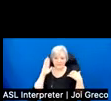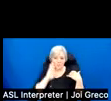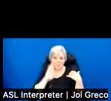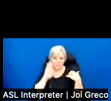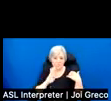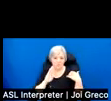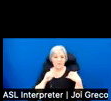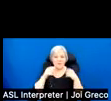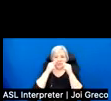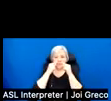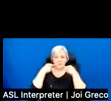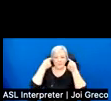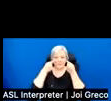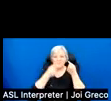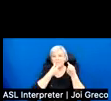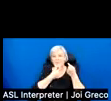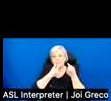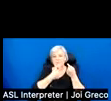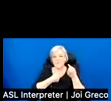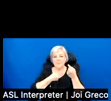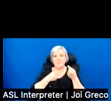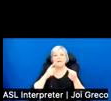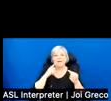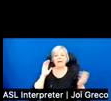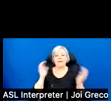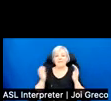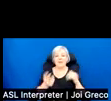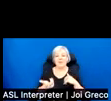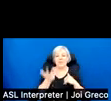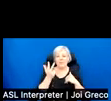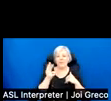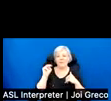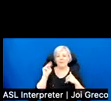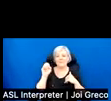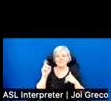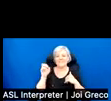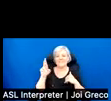a curled mustache with a goatee. I get compared to one of the Three Musketeers fairly regularly.